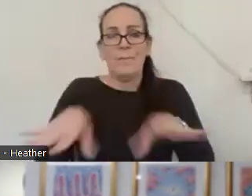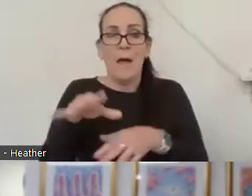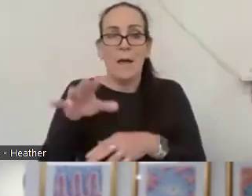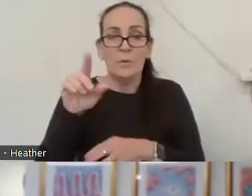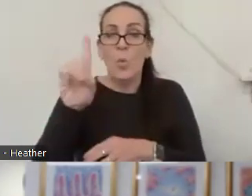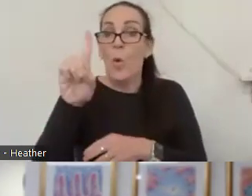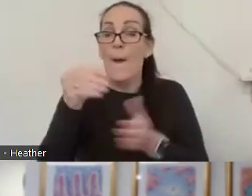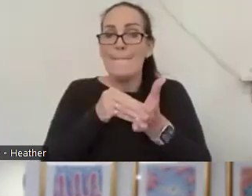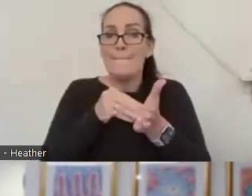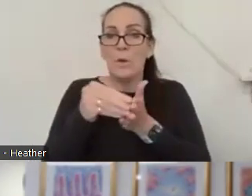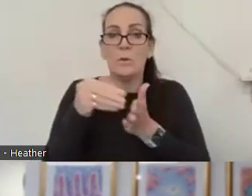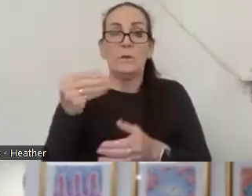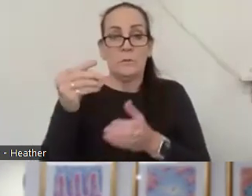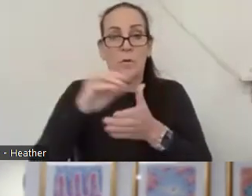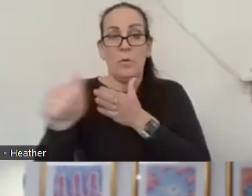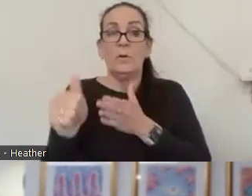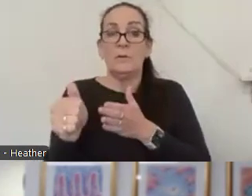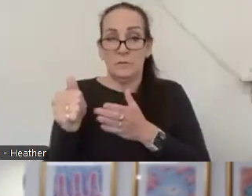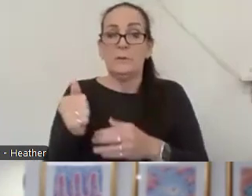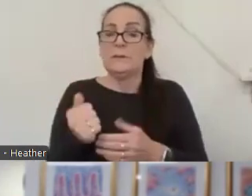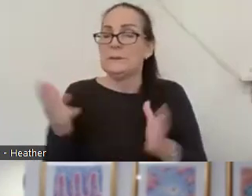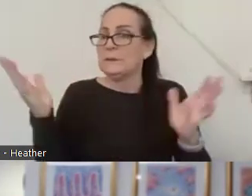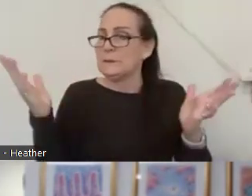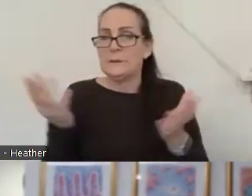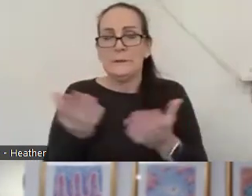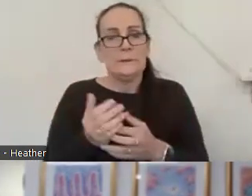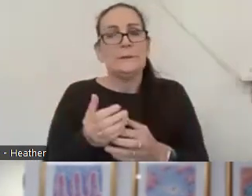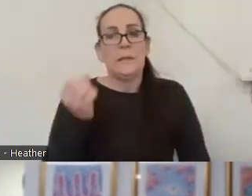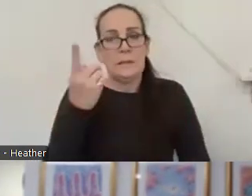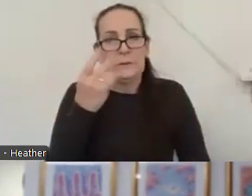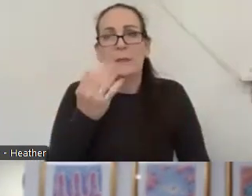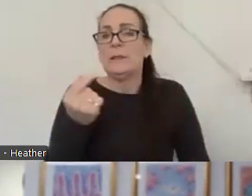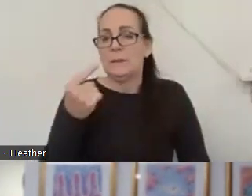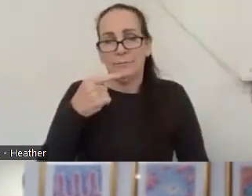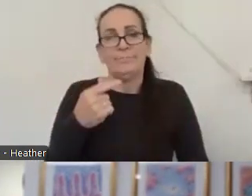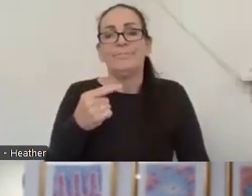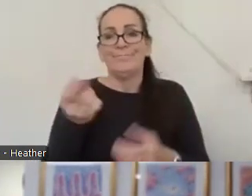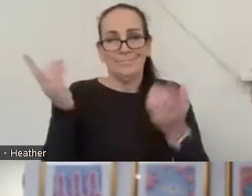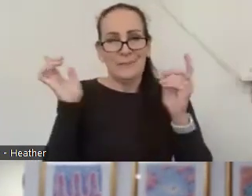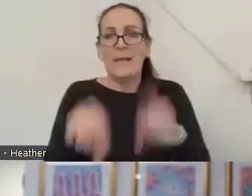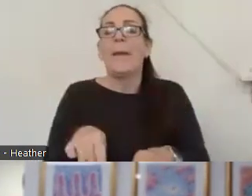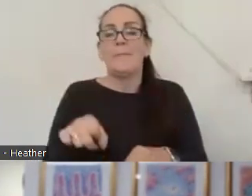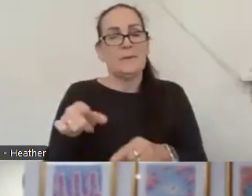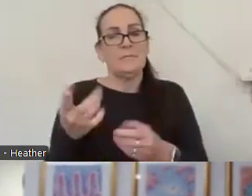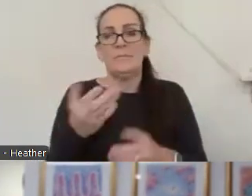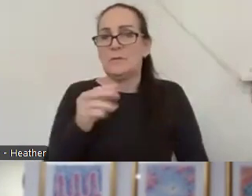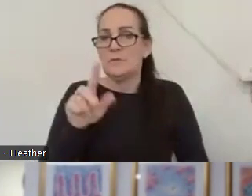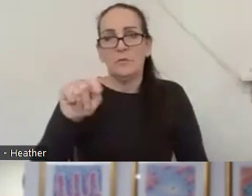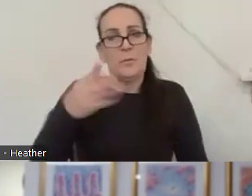is happening, and it's unfortunate. We've had the funding since 2012, and it's gone.